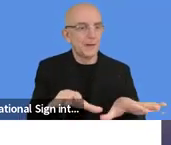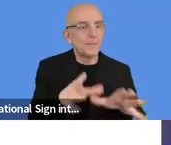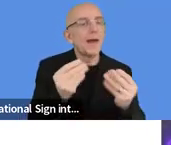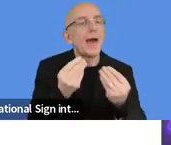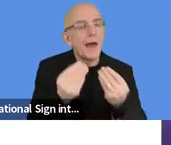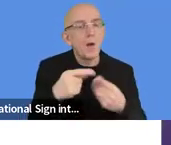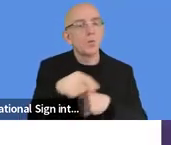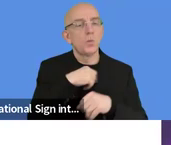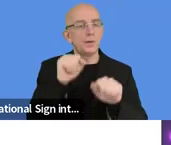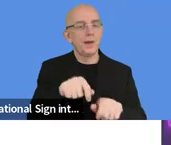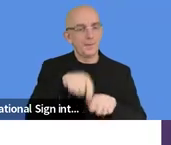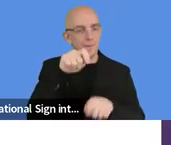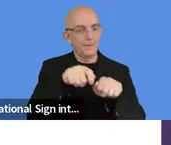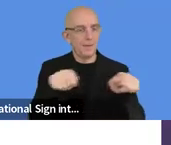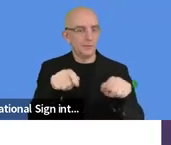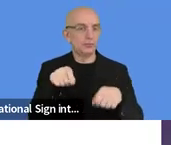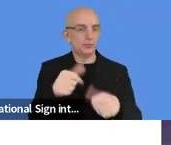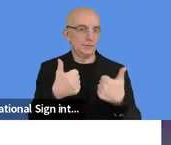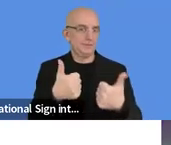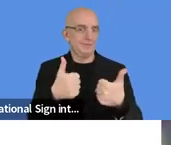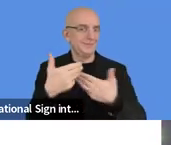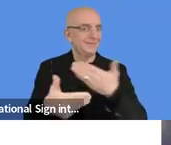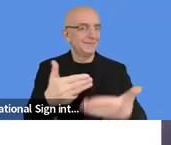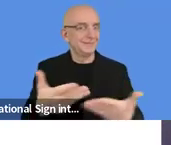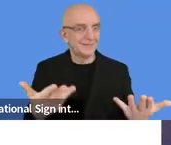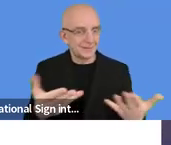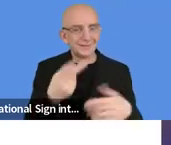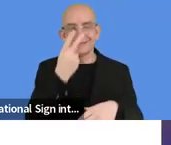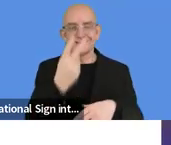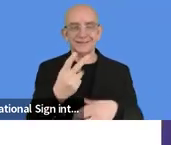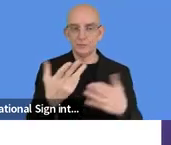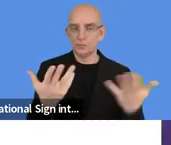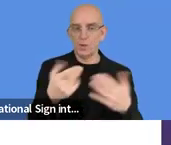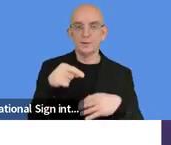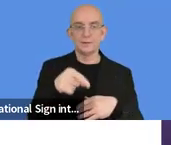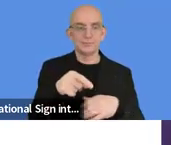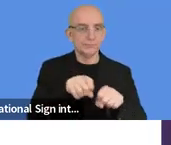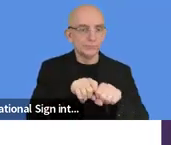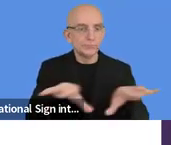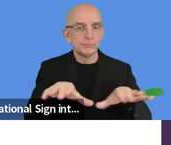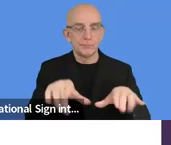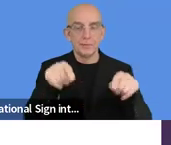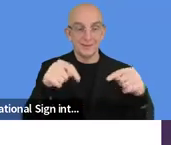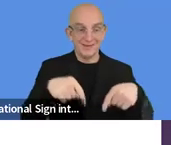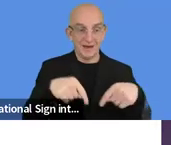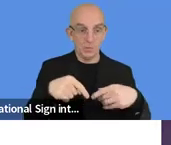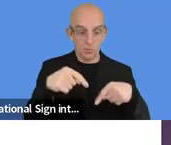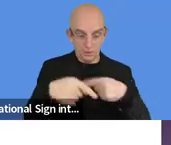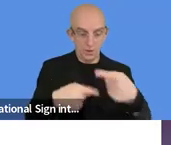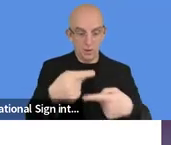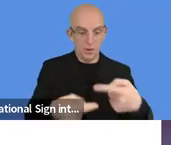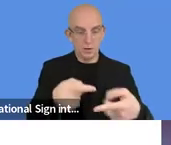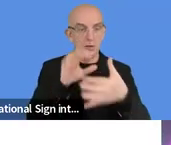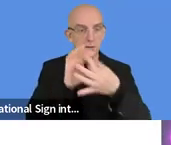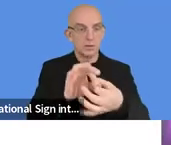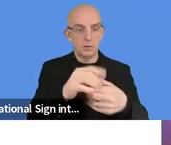single party. We have to look at the secondary and sometimes even tertiary benefits that we're creating. Because a